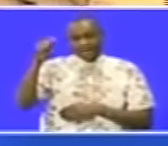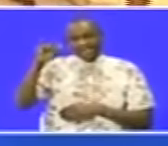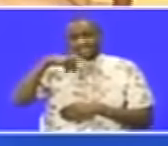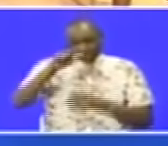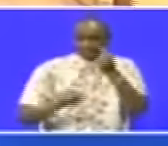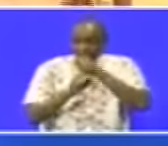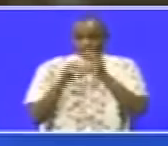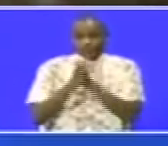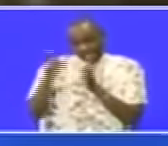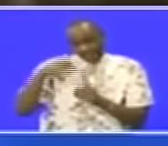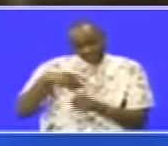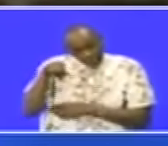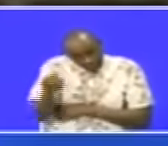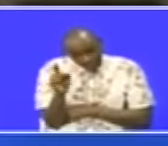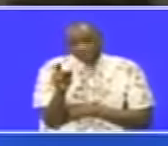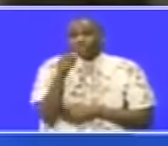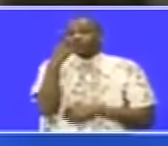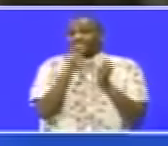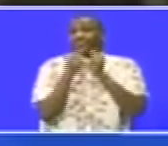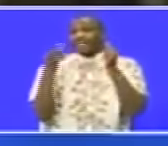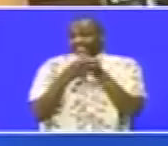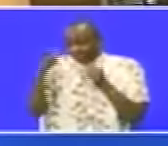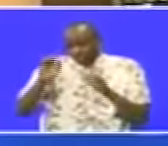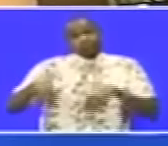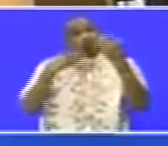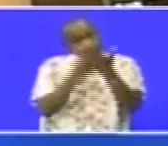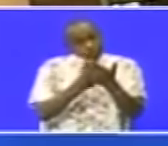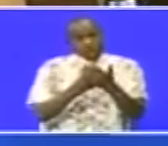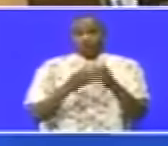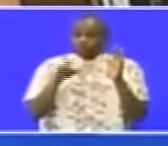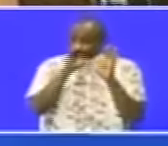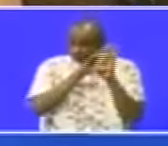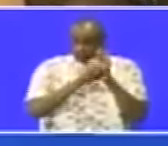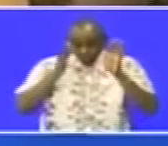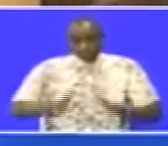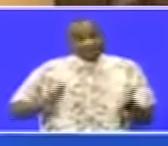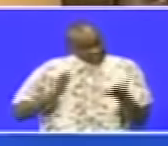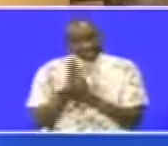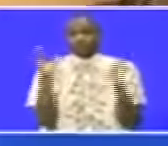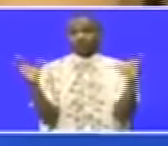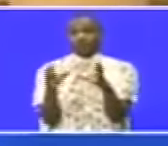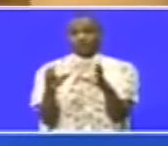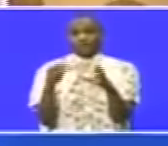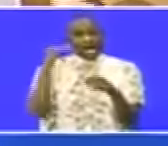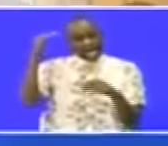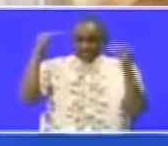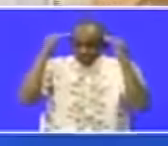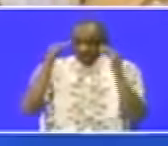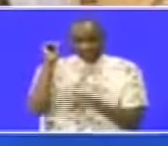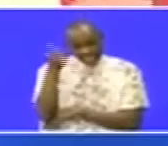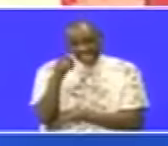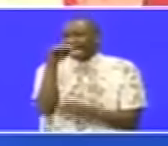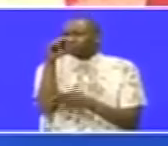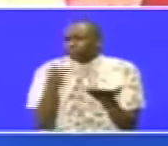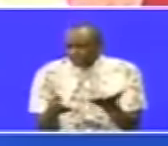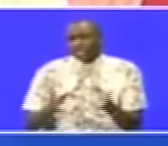8 individuals who in 2013 filed a petition in the Constitutional and Human Rights Division of the High Court of Kenya seeking